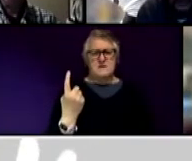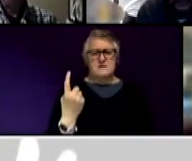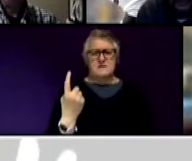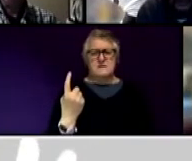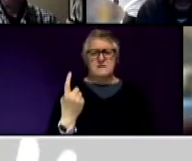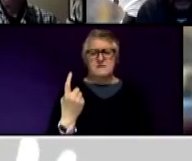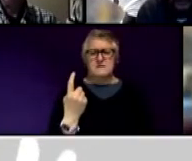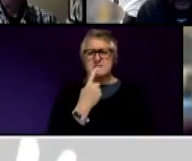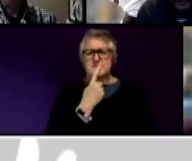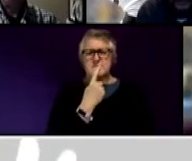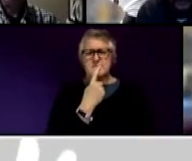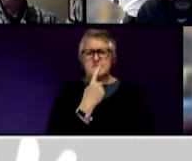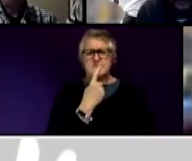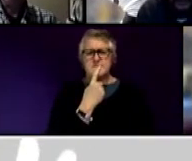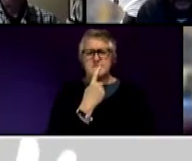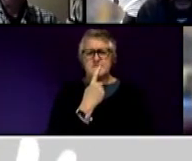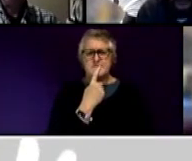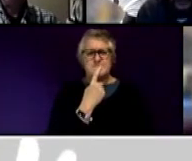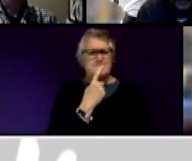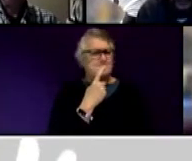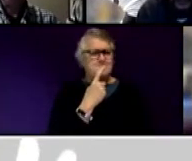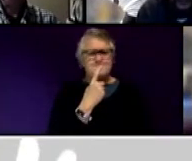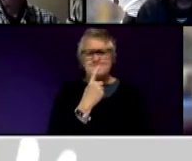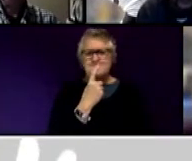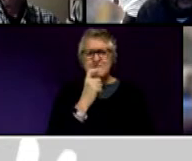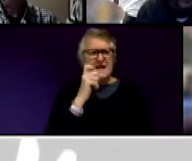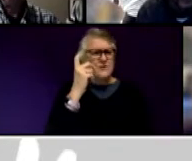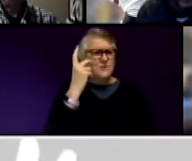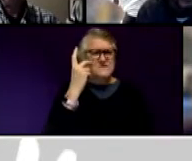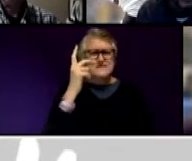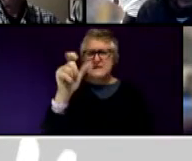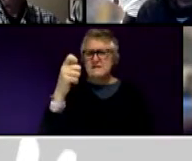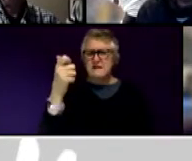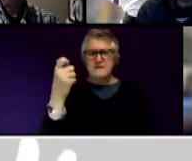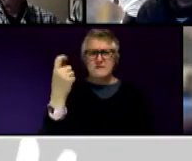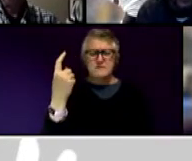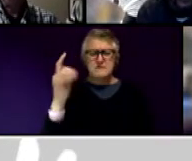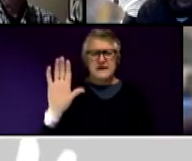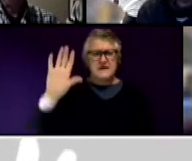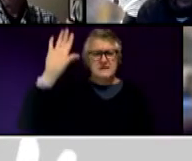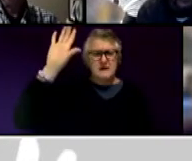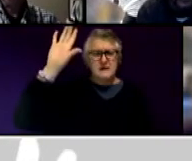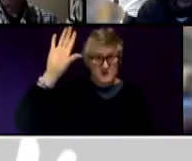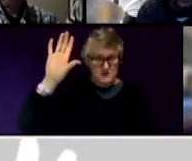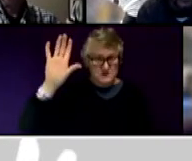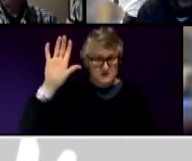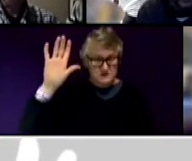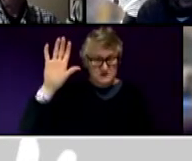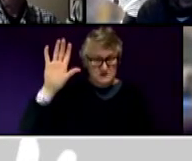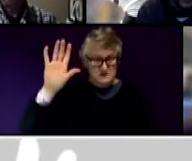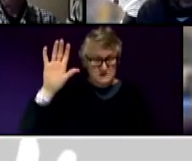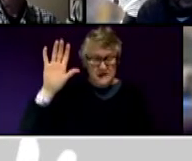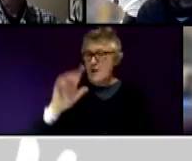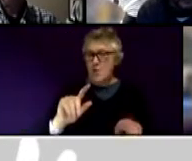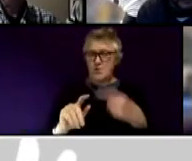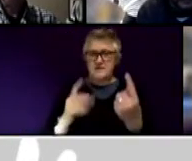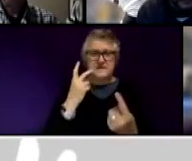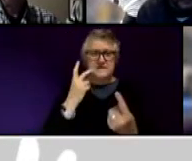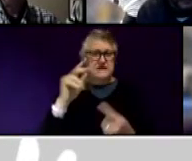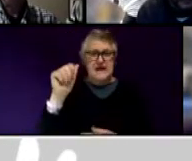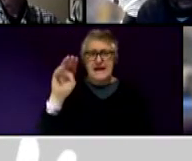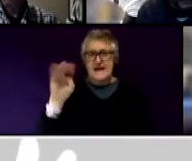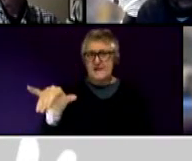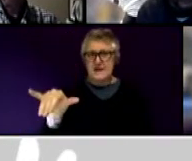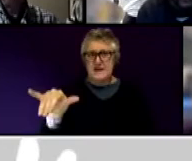Okay, I do not see another hand. Does anybody see the other hand? I only see Amy. That's all I